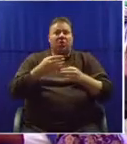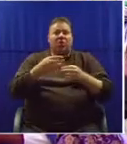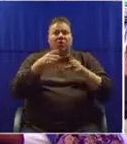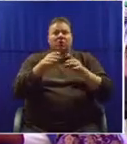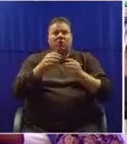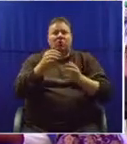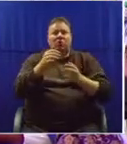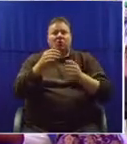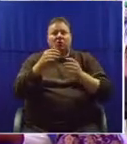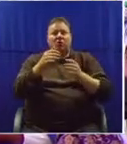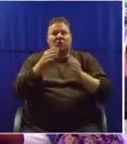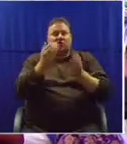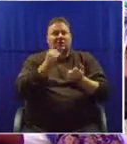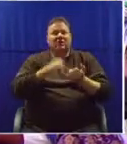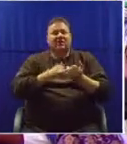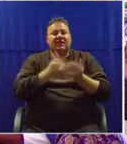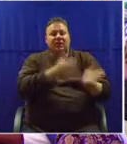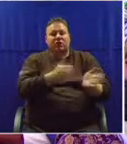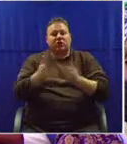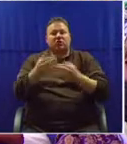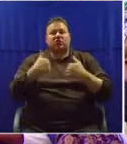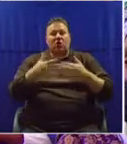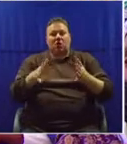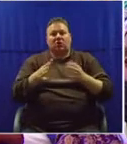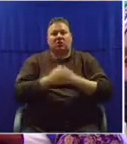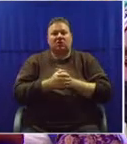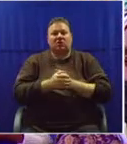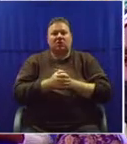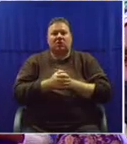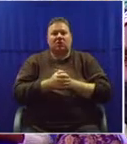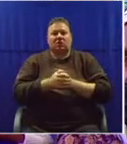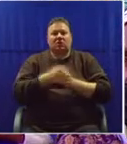sitting, at the beginning of the sitting, you